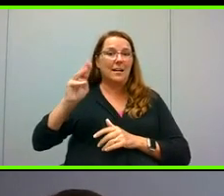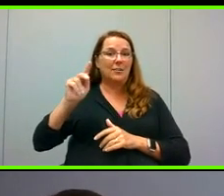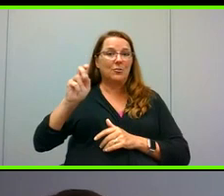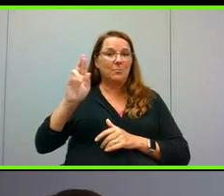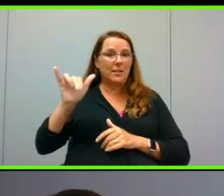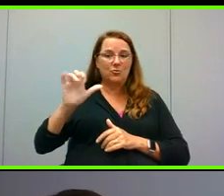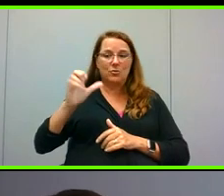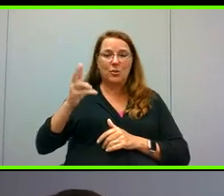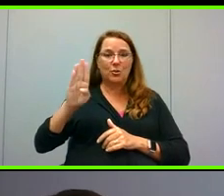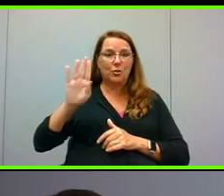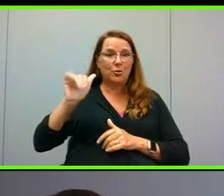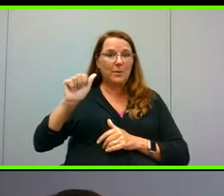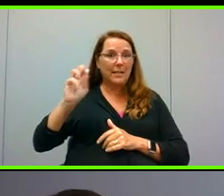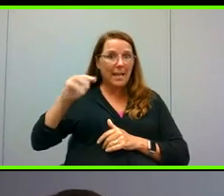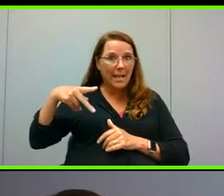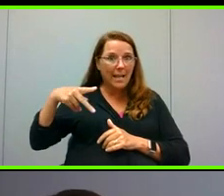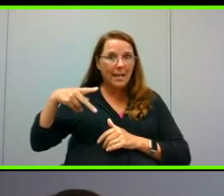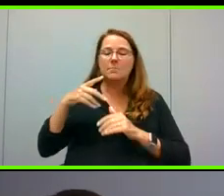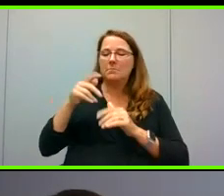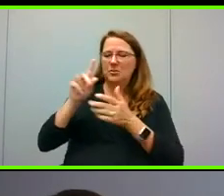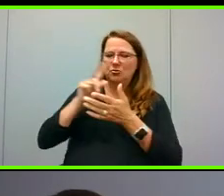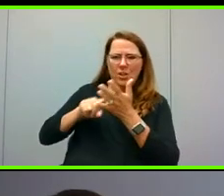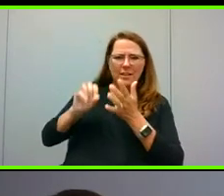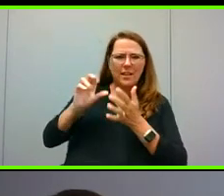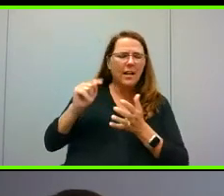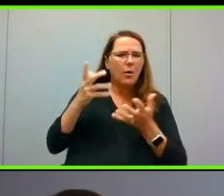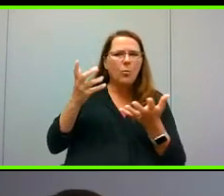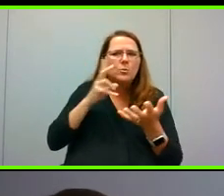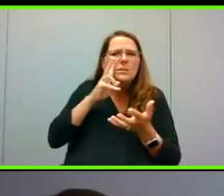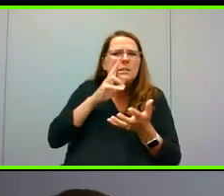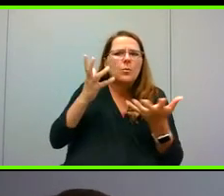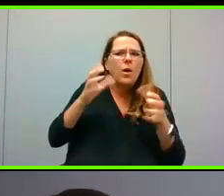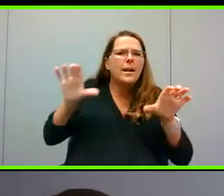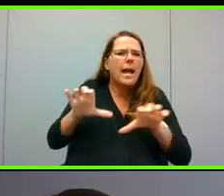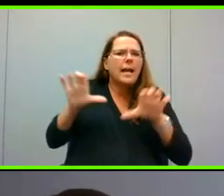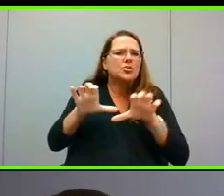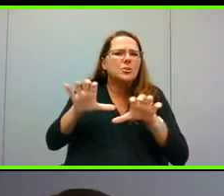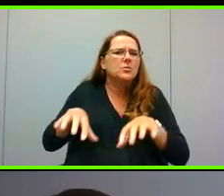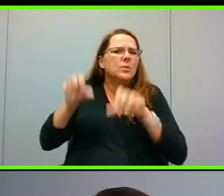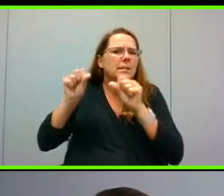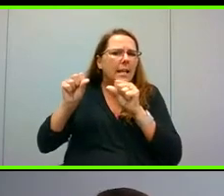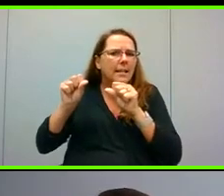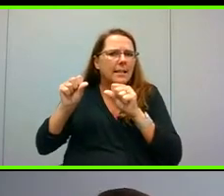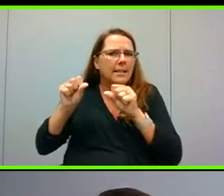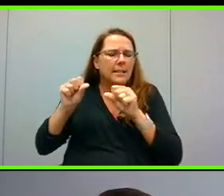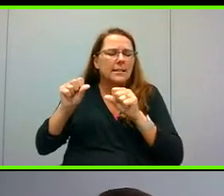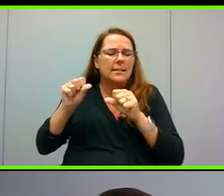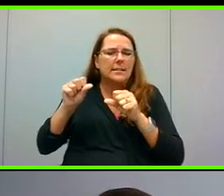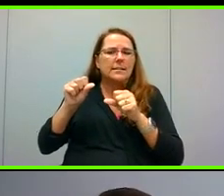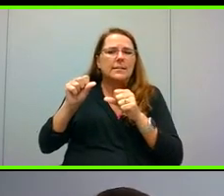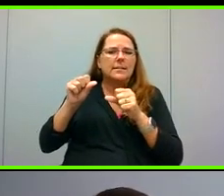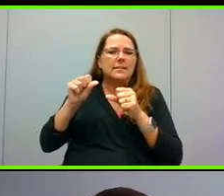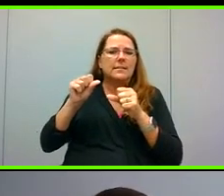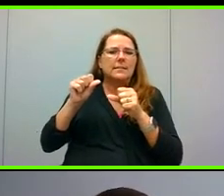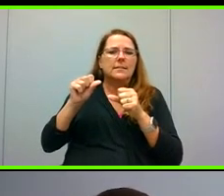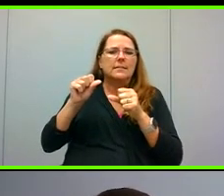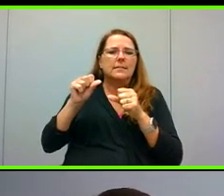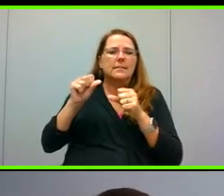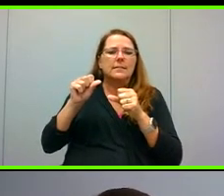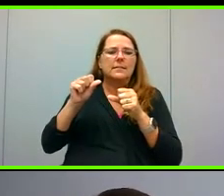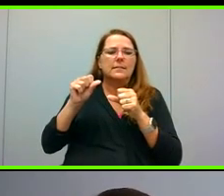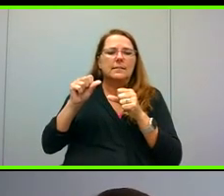that out to see, what actions were taken so long ago, back in the 60s and 70s, 80s,